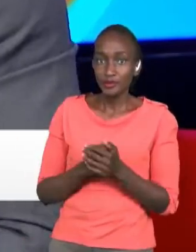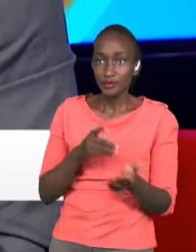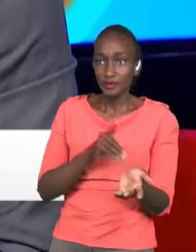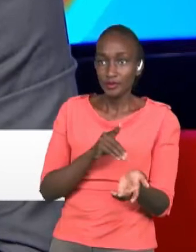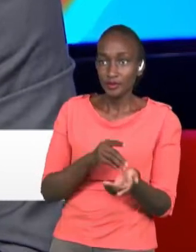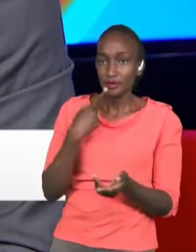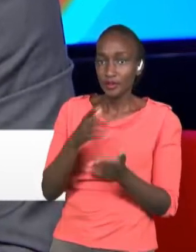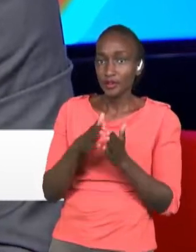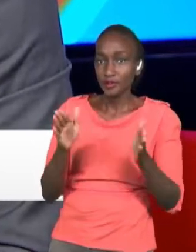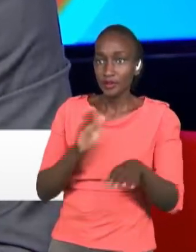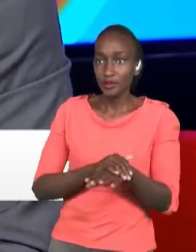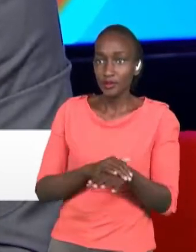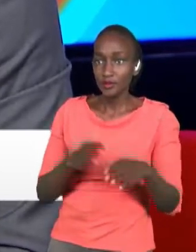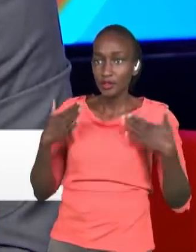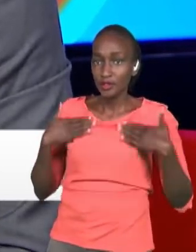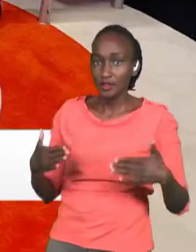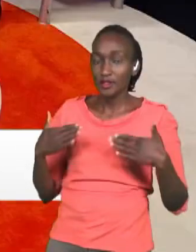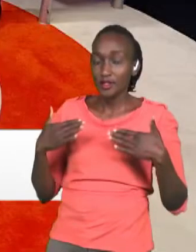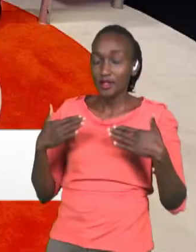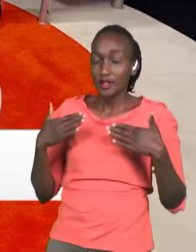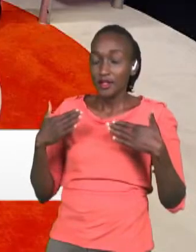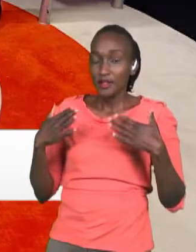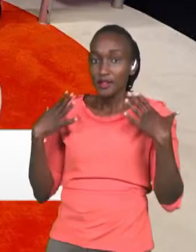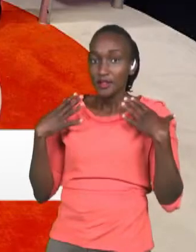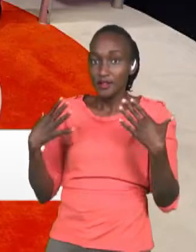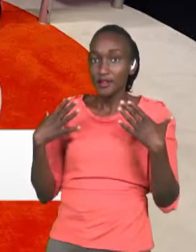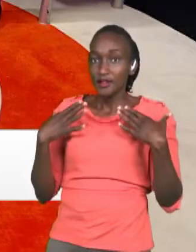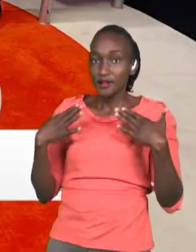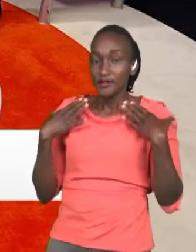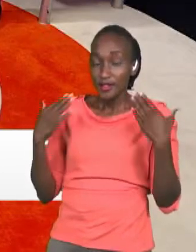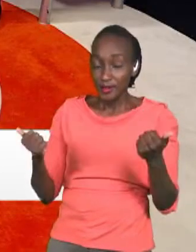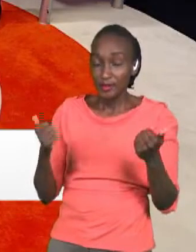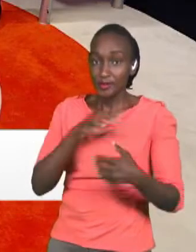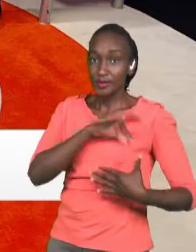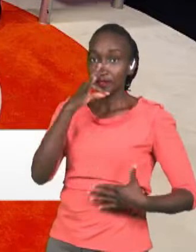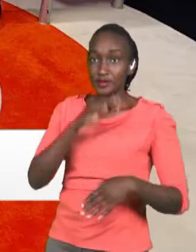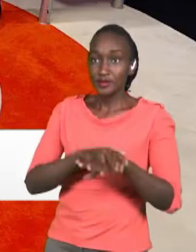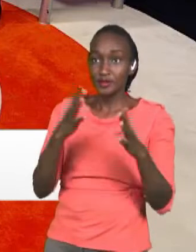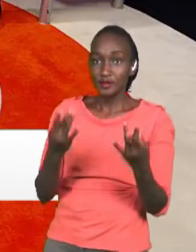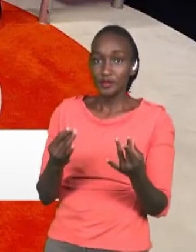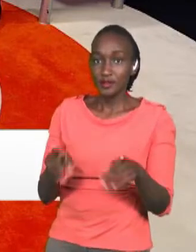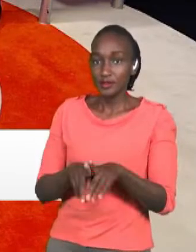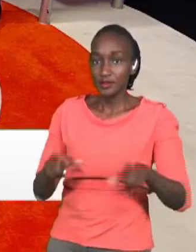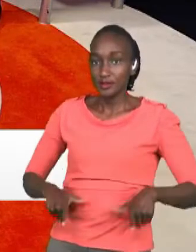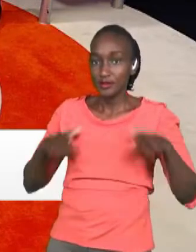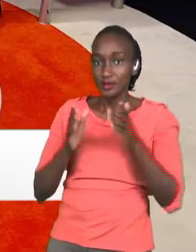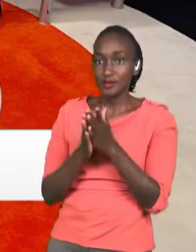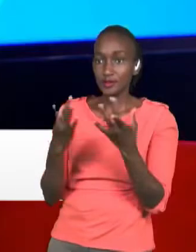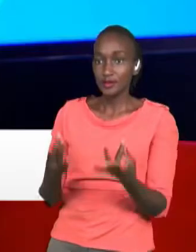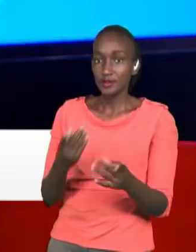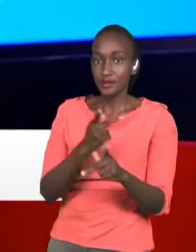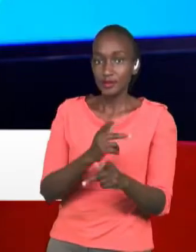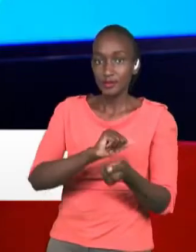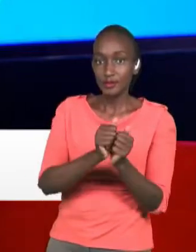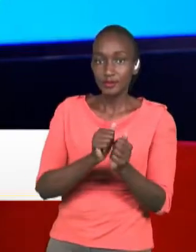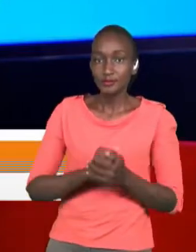Seema, you'll tell us more on the health benefits of yoga, and Farah, you'll tell us more about lifestyle and yoga. Thank you. Keep it Morning Live. We'll be right